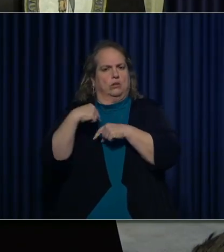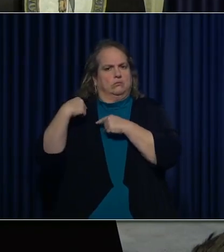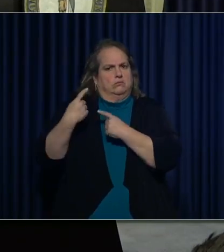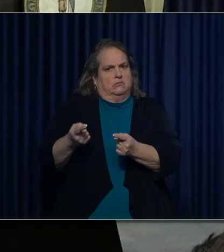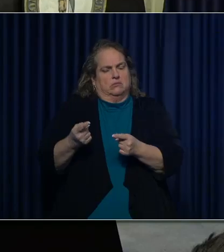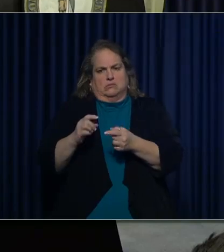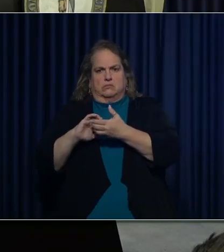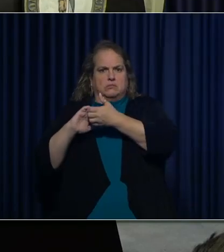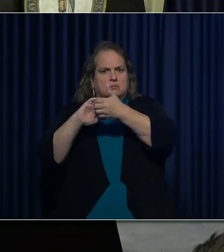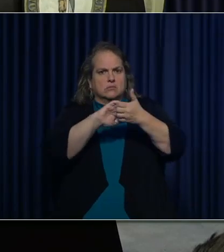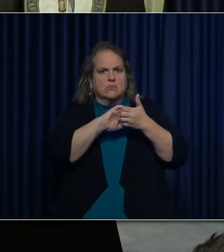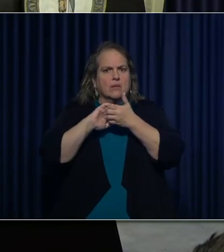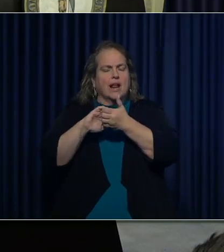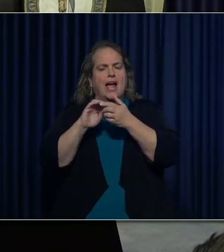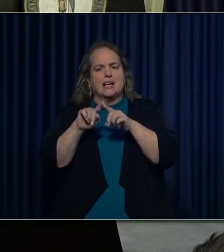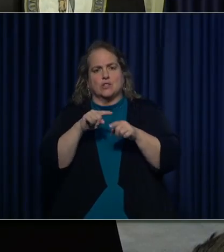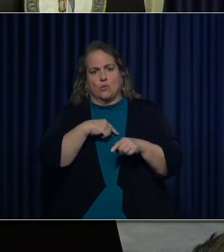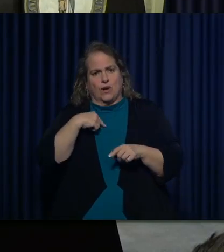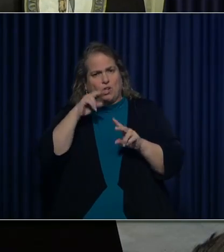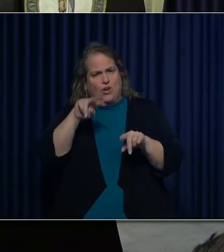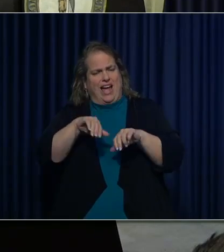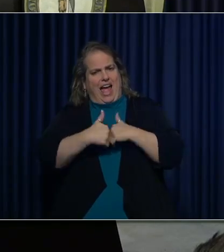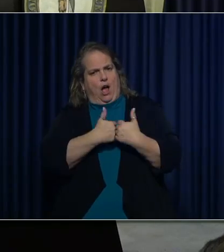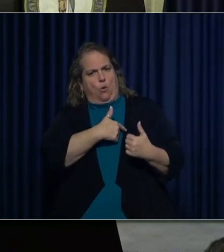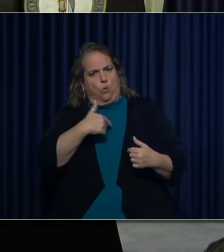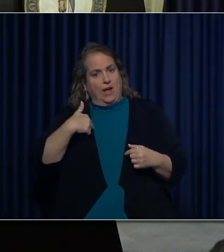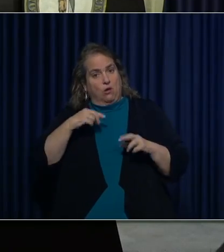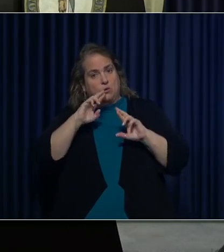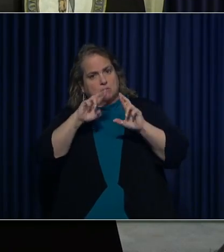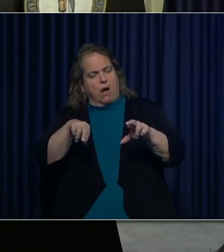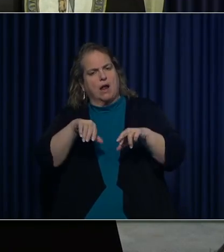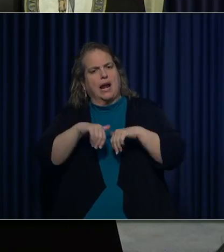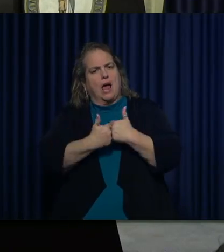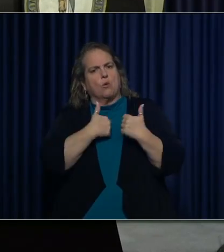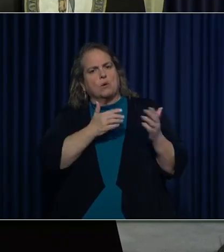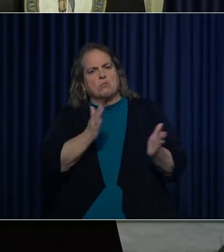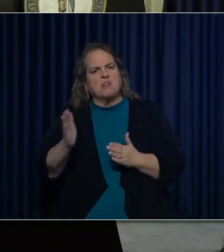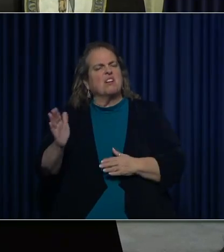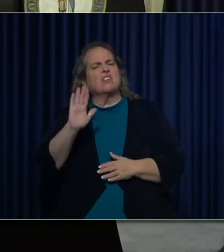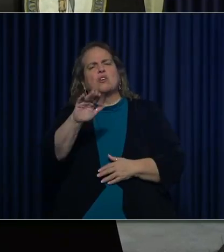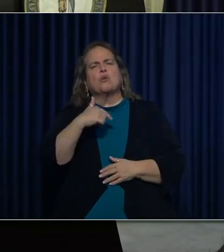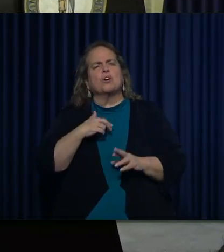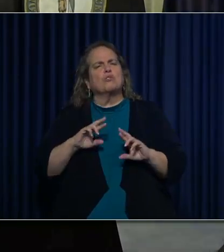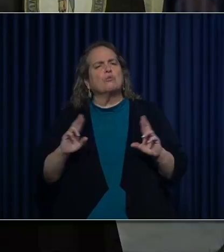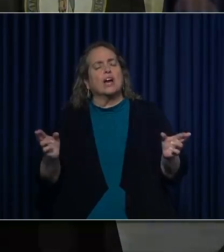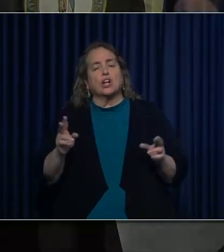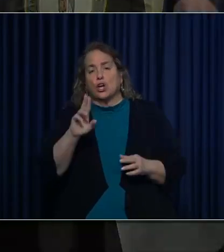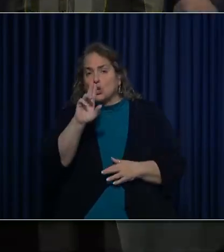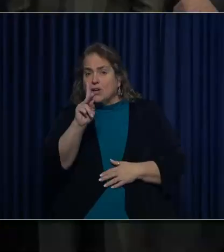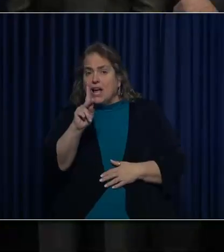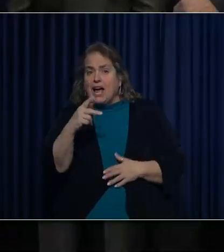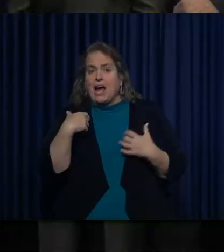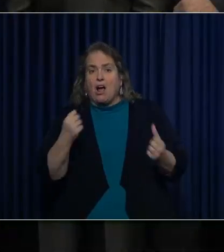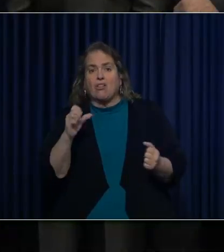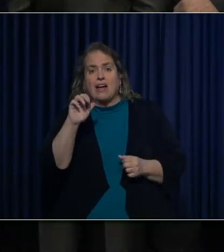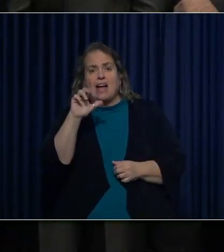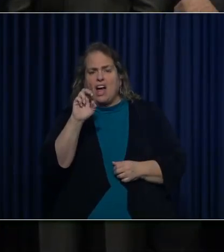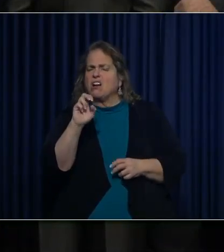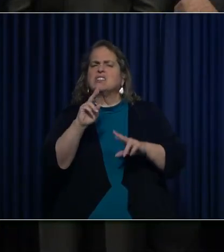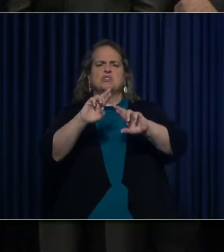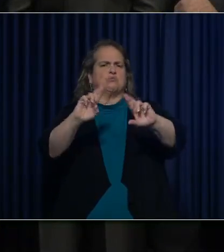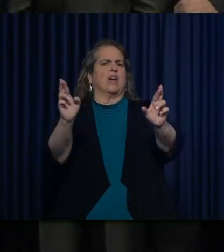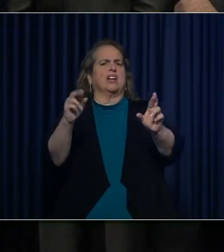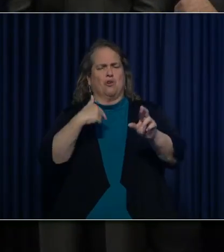at, how we have responded and how we have prepared. So I think we're ready. UK Healthcare is ready and has